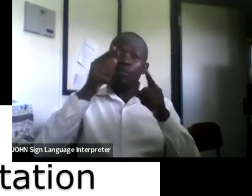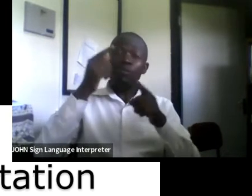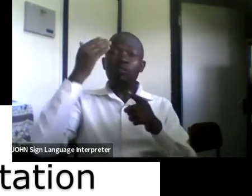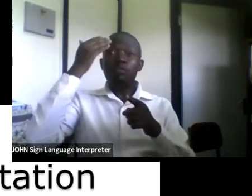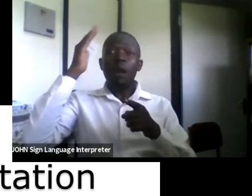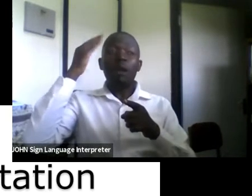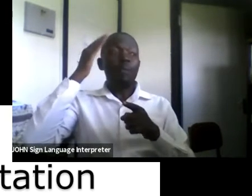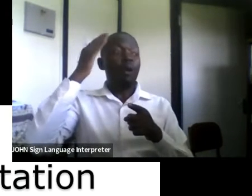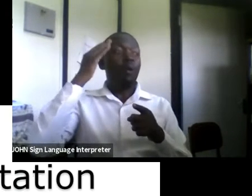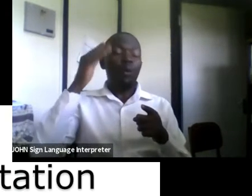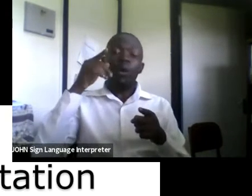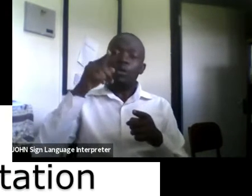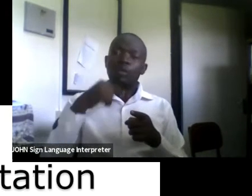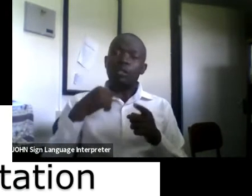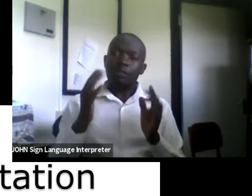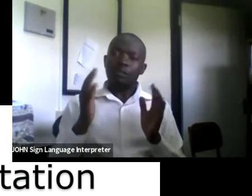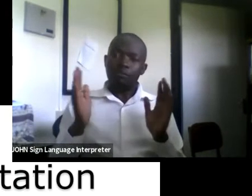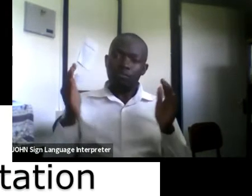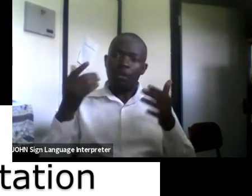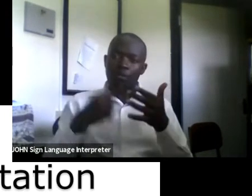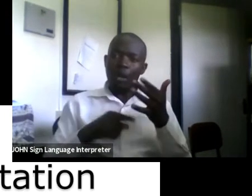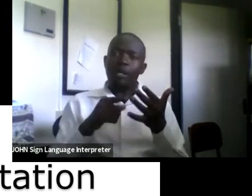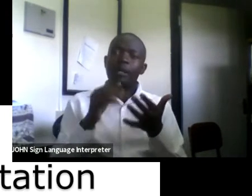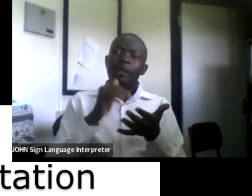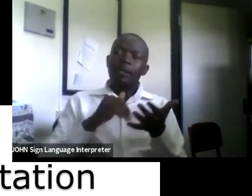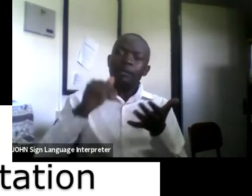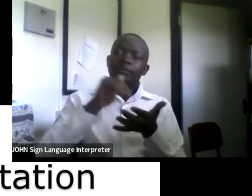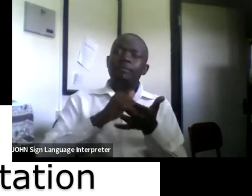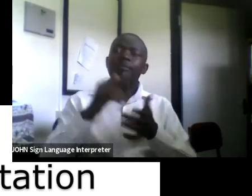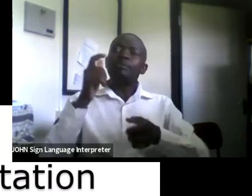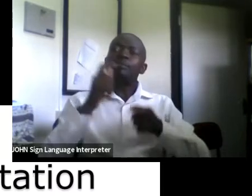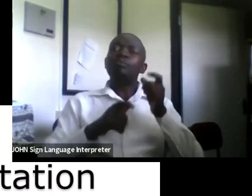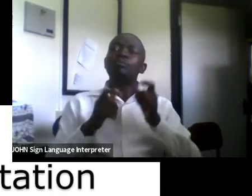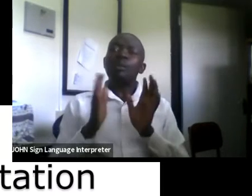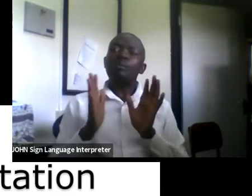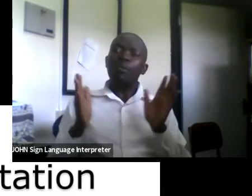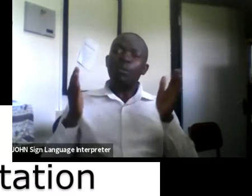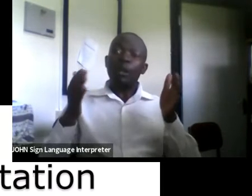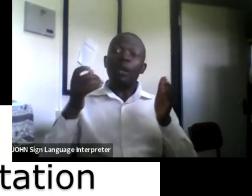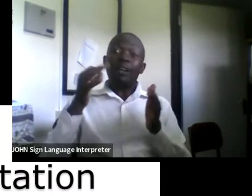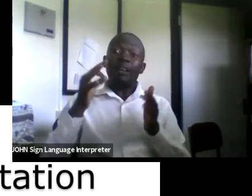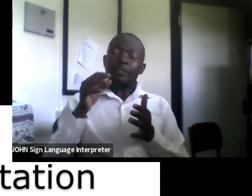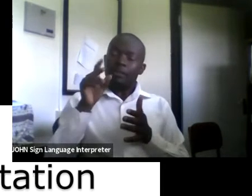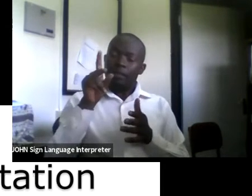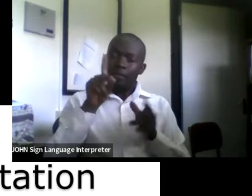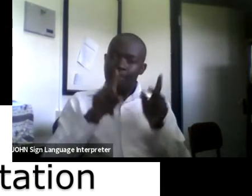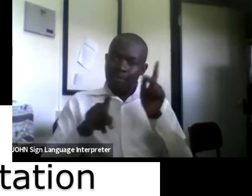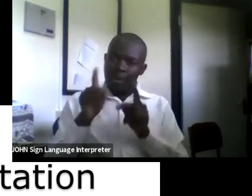a people-centric resolution as well as people-centric framework and policies. And